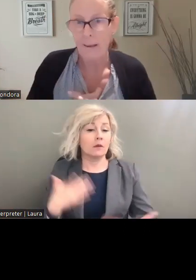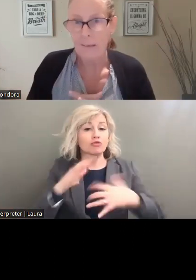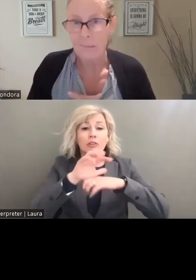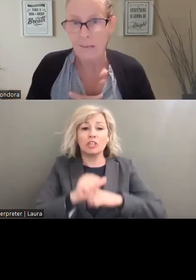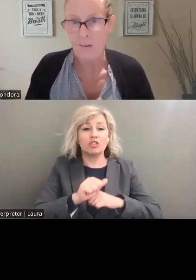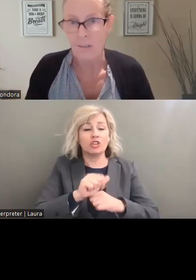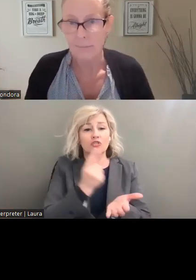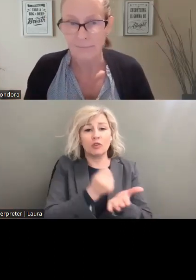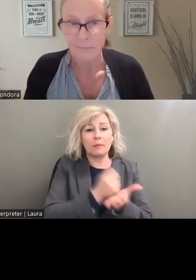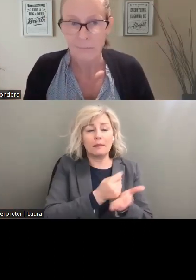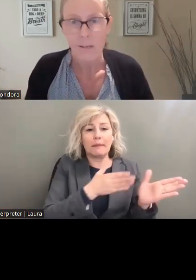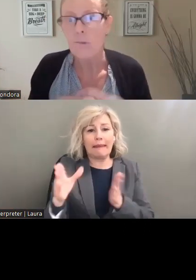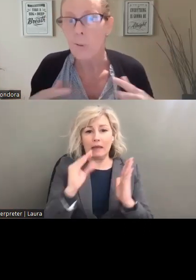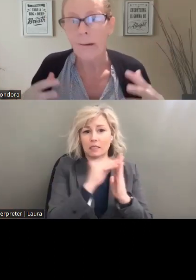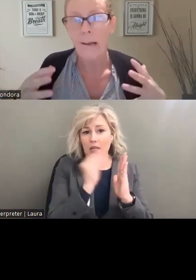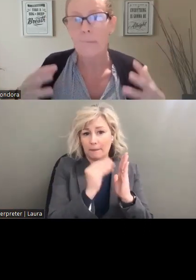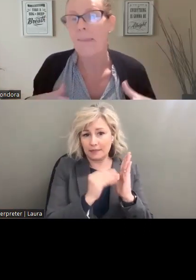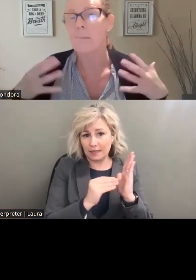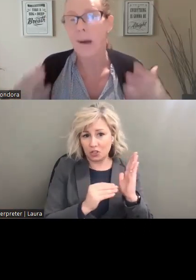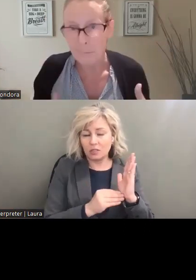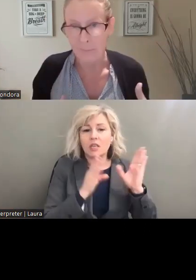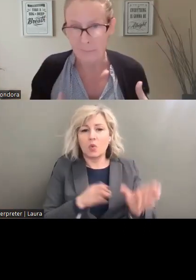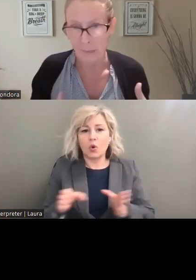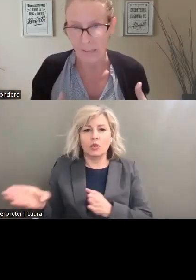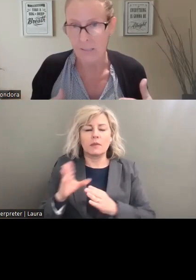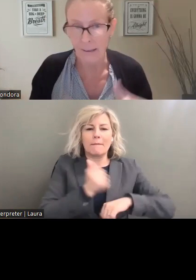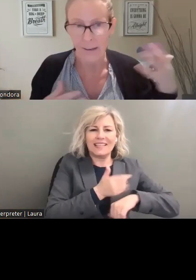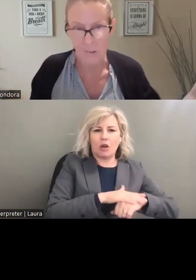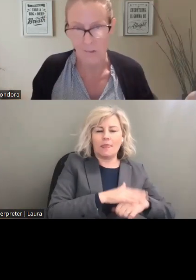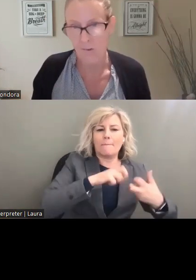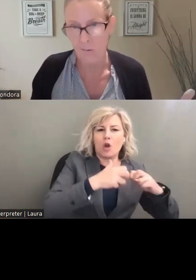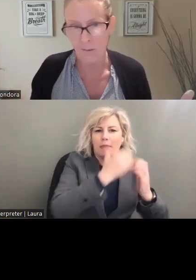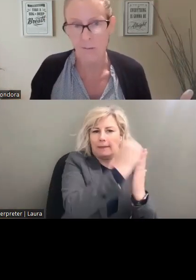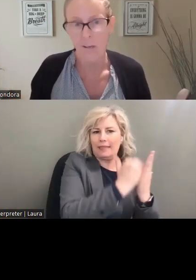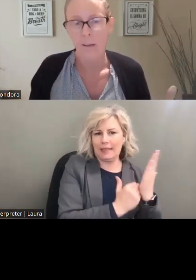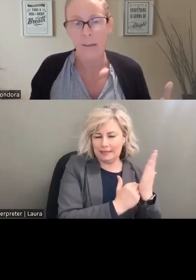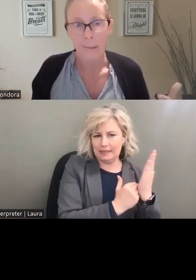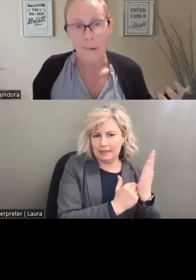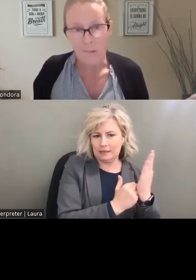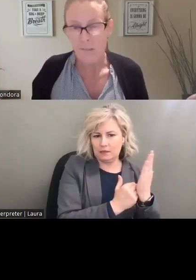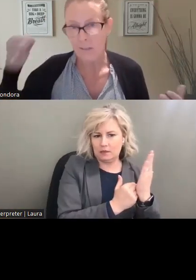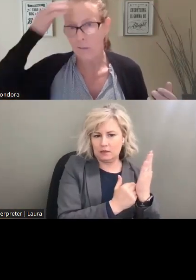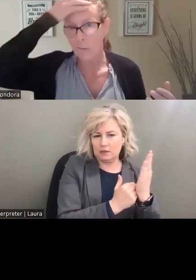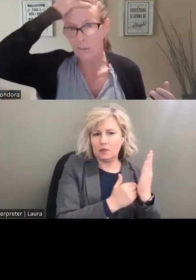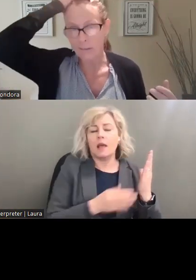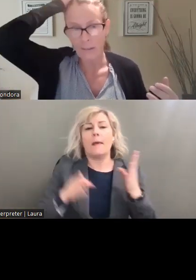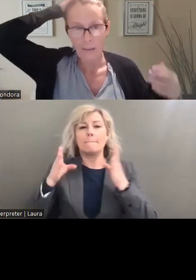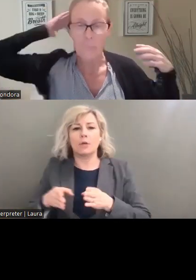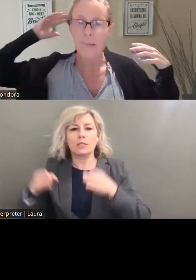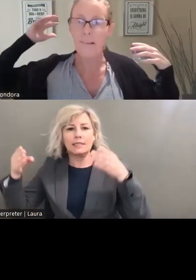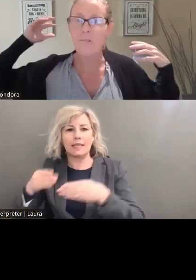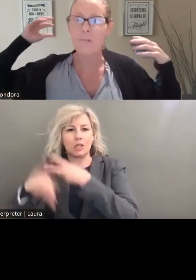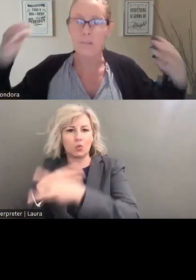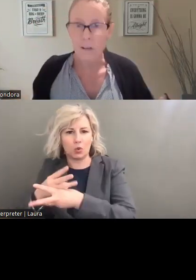treatment plan documentation is organized by the problem list, like I just showed you. In the person-centered world,